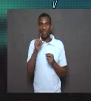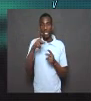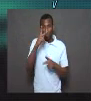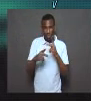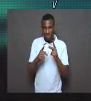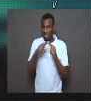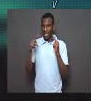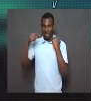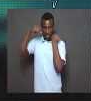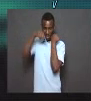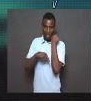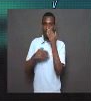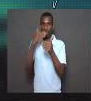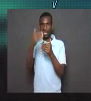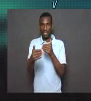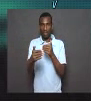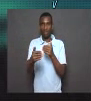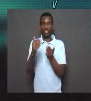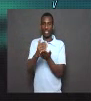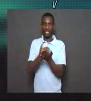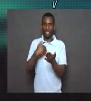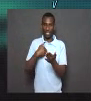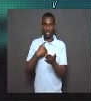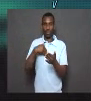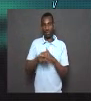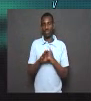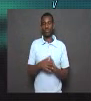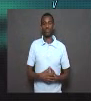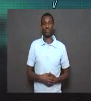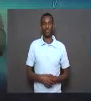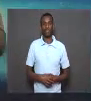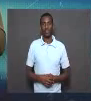processes in more detail in our next lesson.